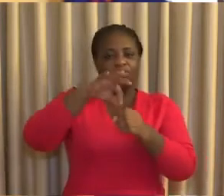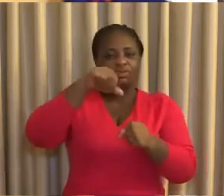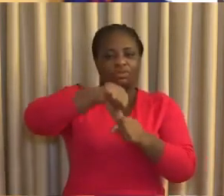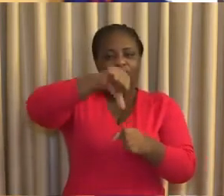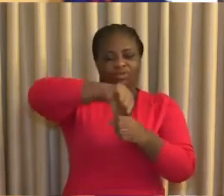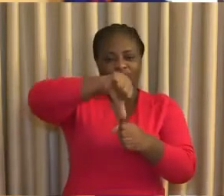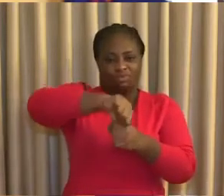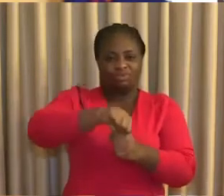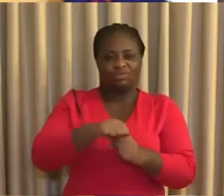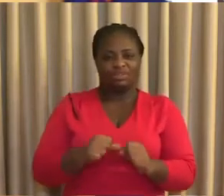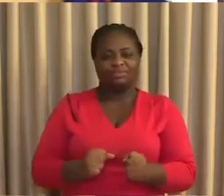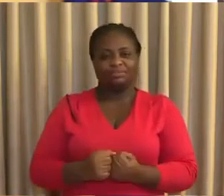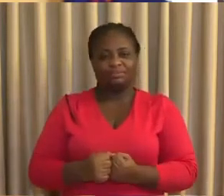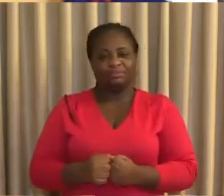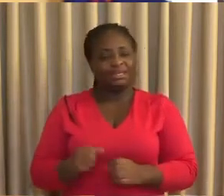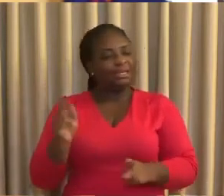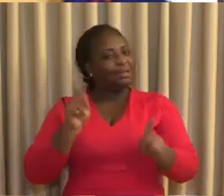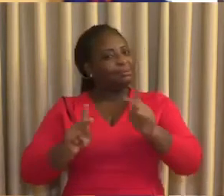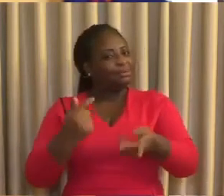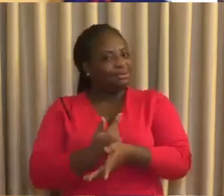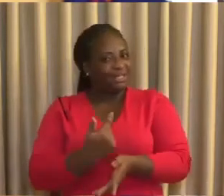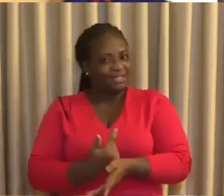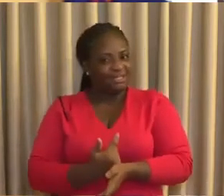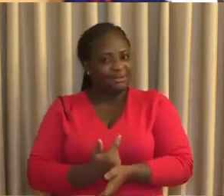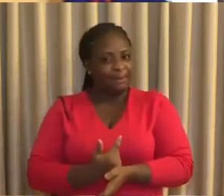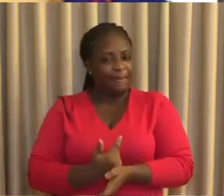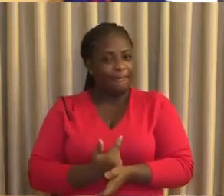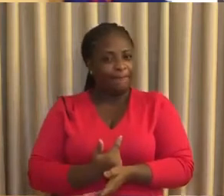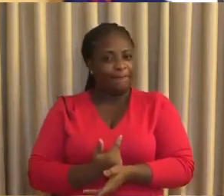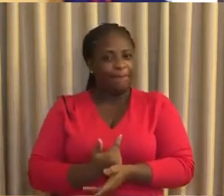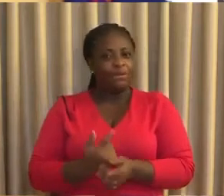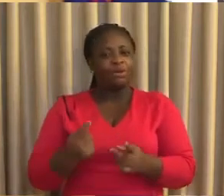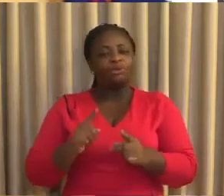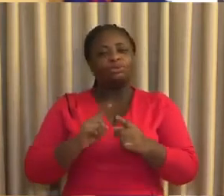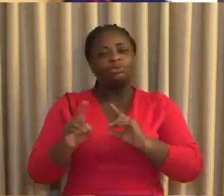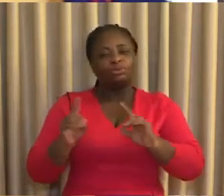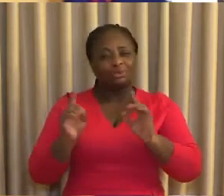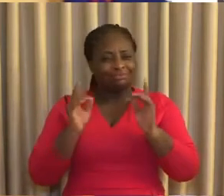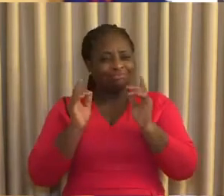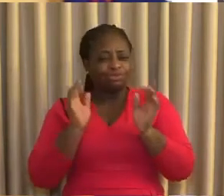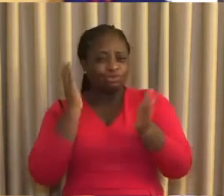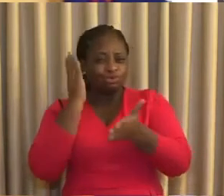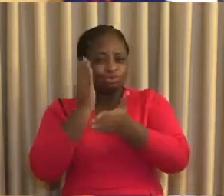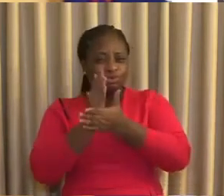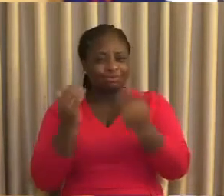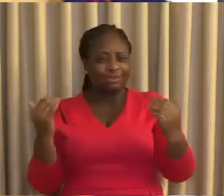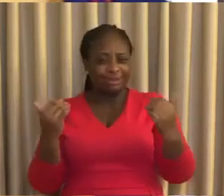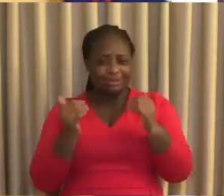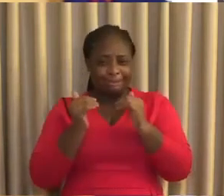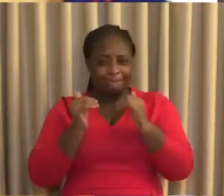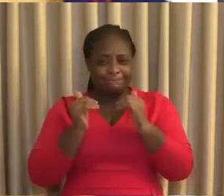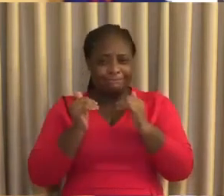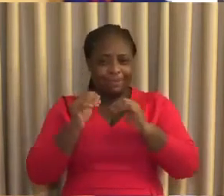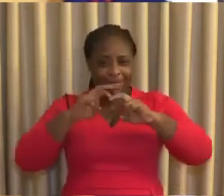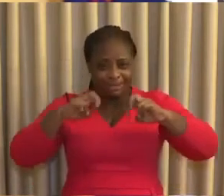Fellow Ghanaians, to accelerate the contact tracing process and ensure we contain the